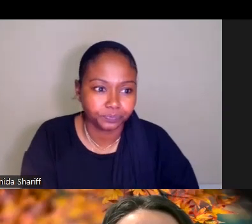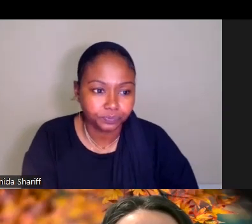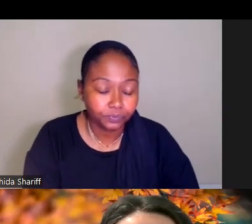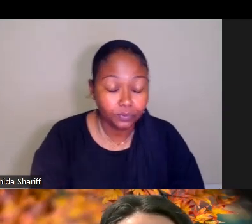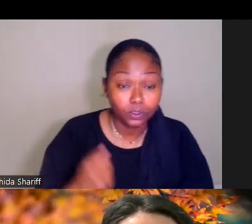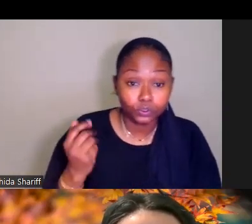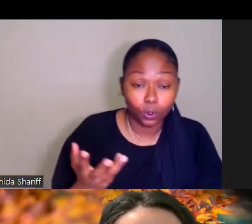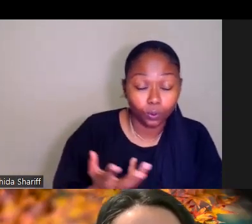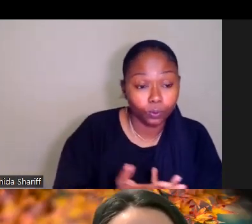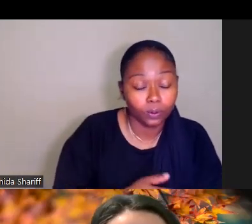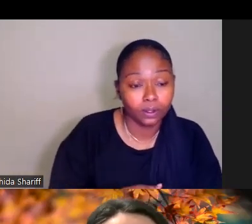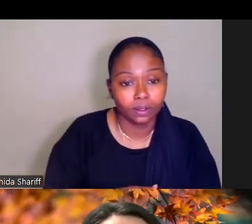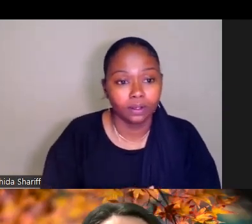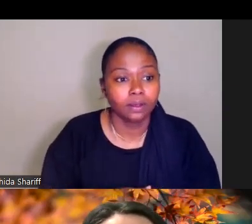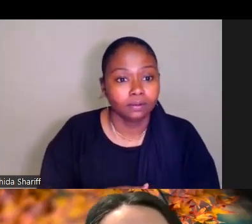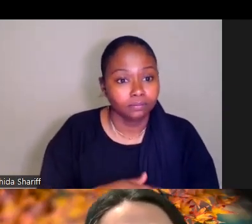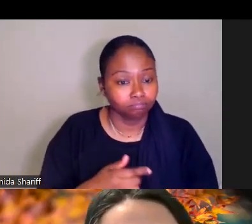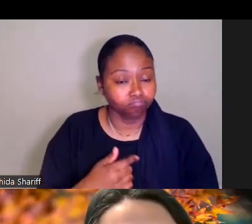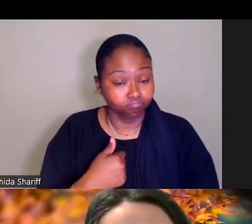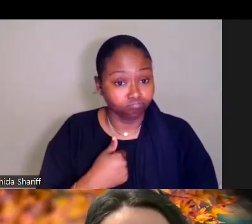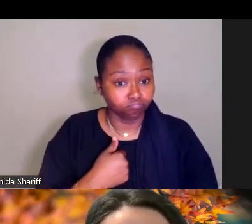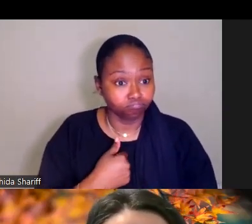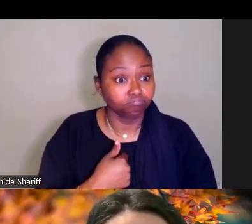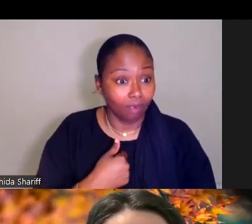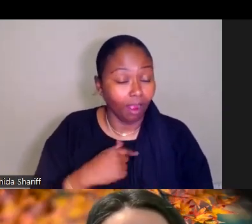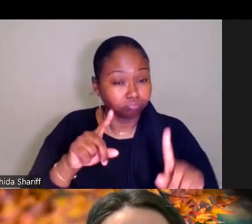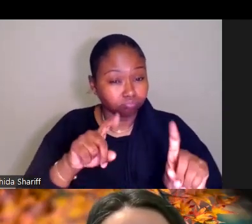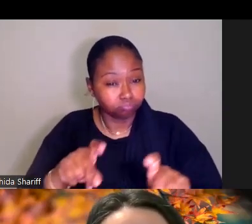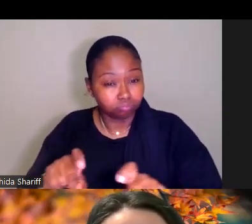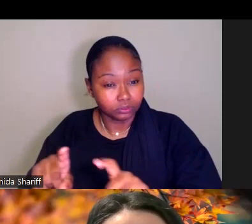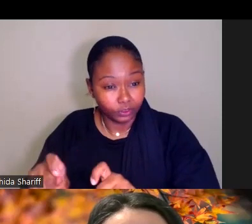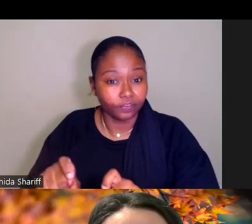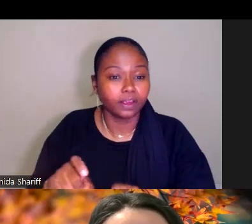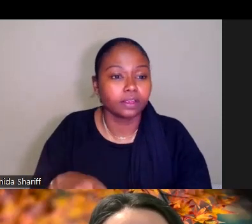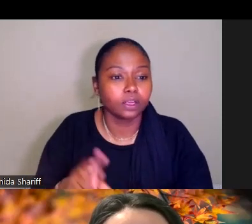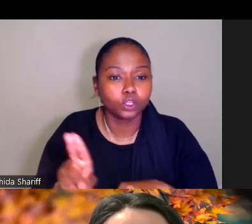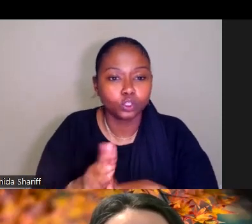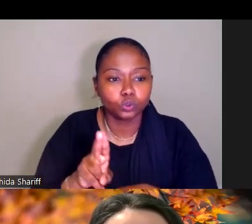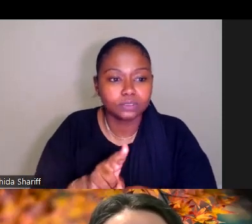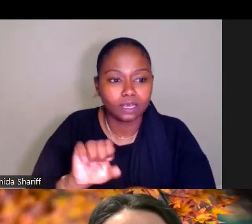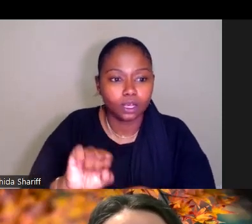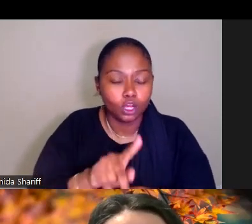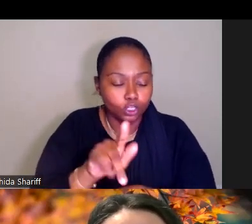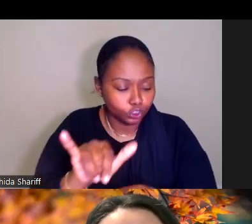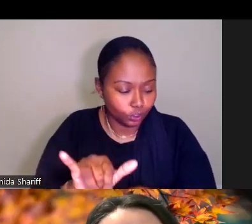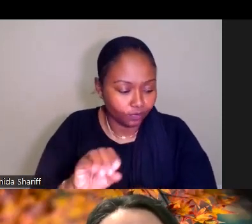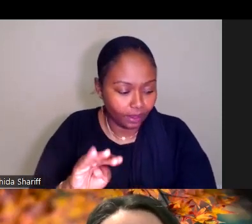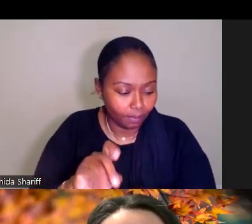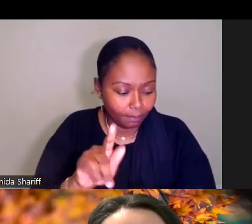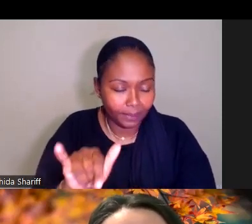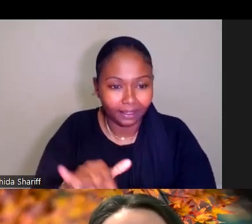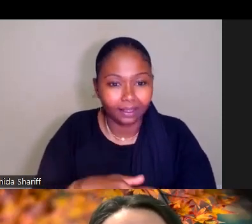So, I conducted a survey on SurveyMonkey to collect some information from the public guardians, again, in